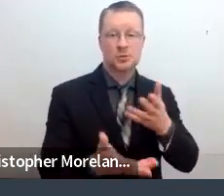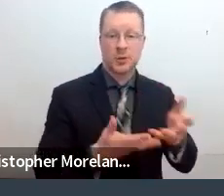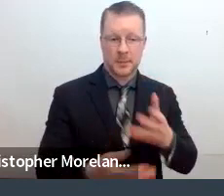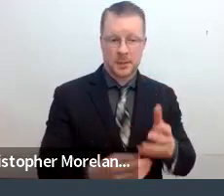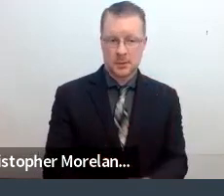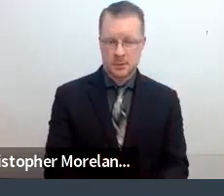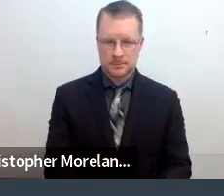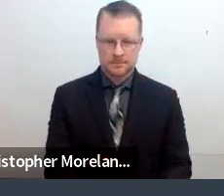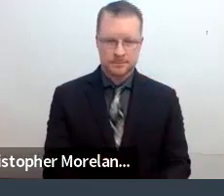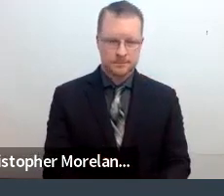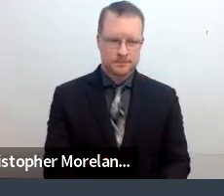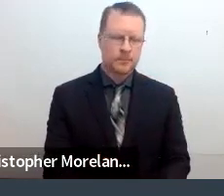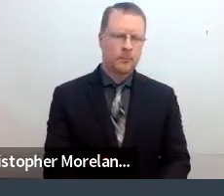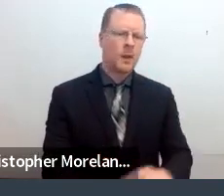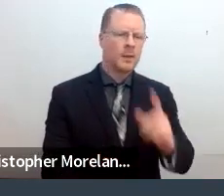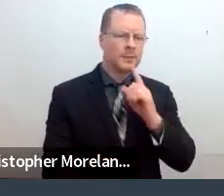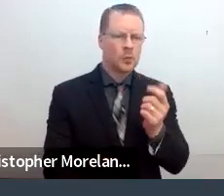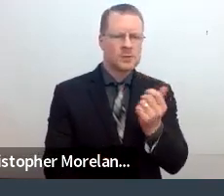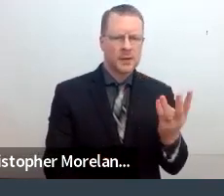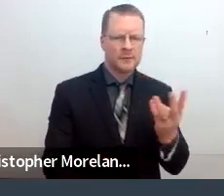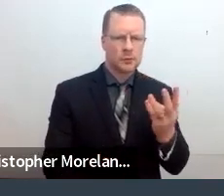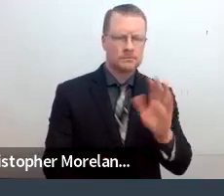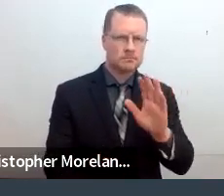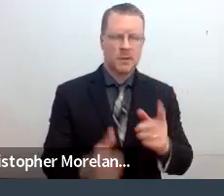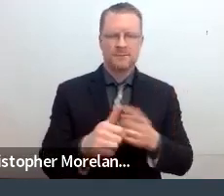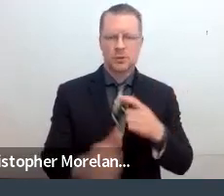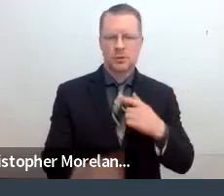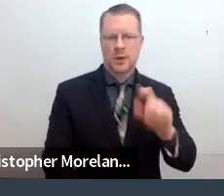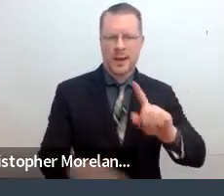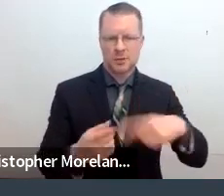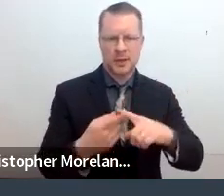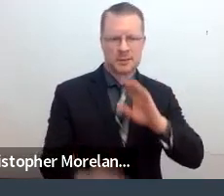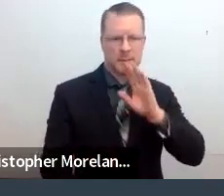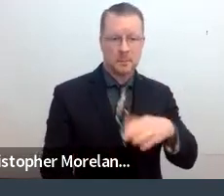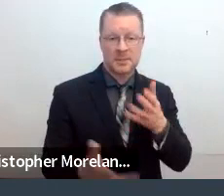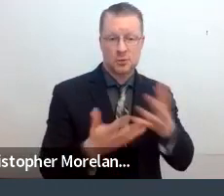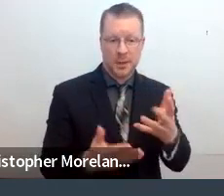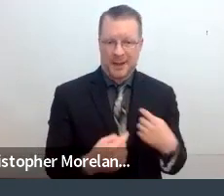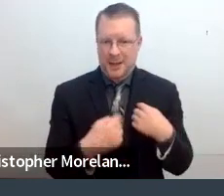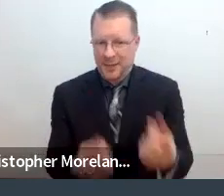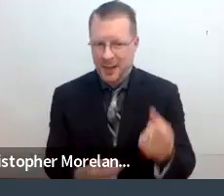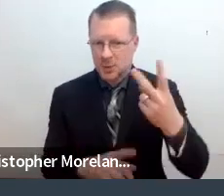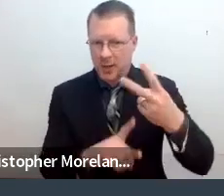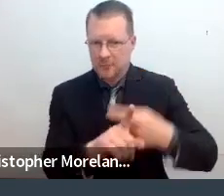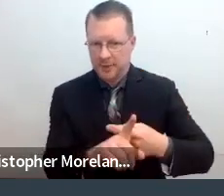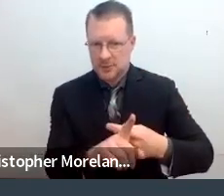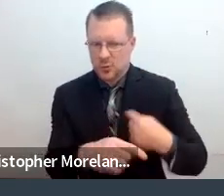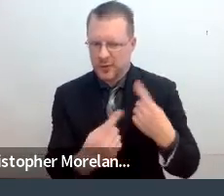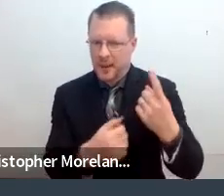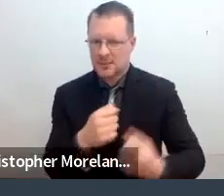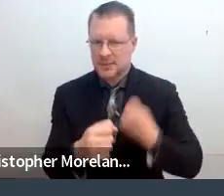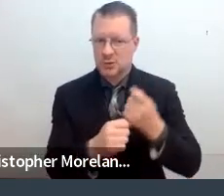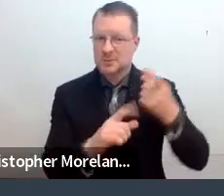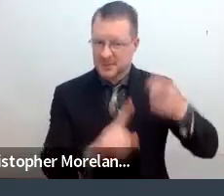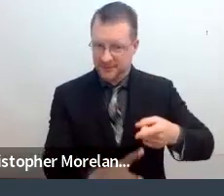For questions addressing mistreatment, there were several. Well, first we asked about mistreatment in the